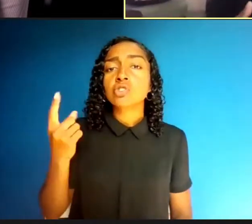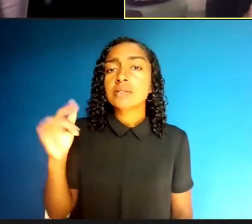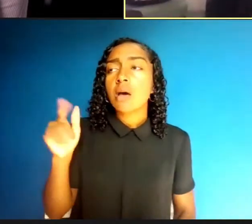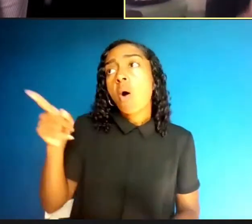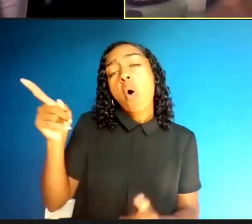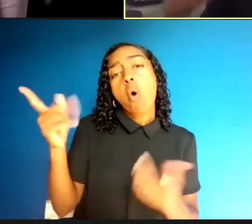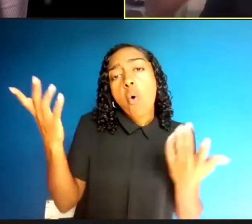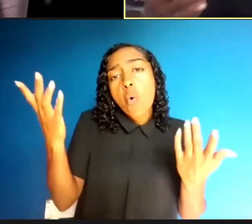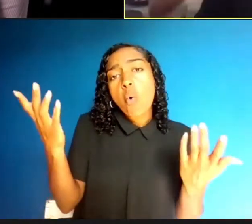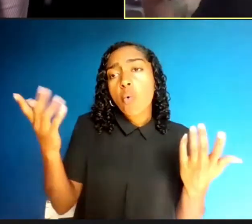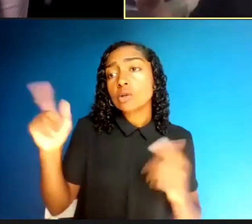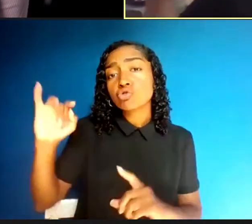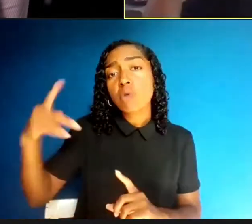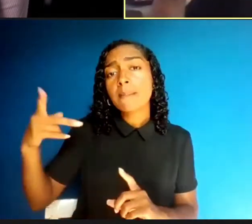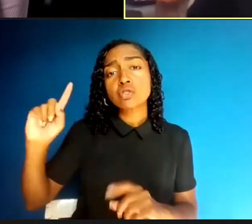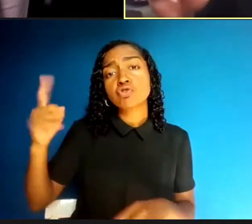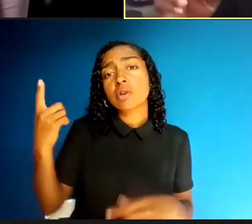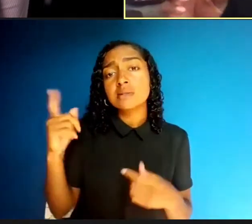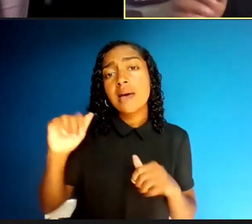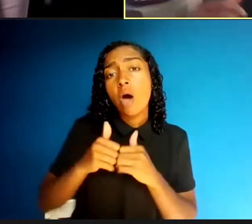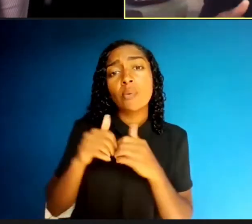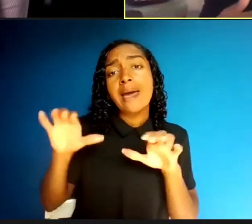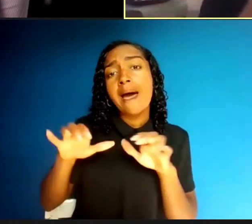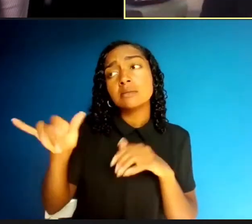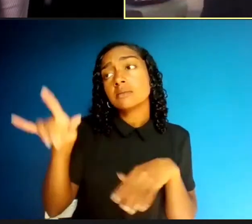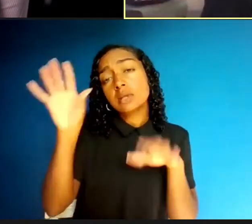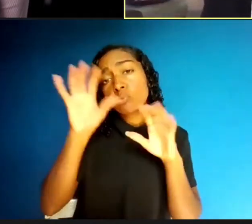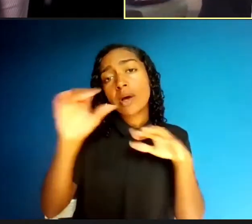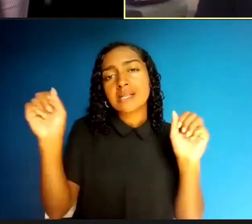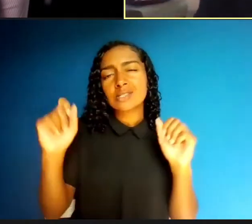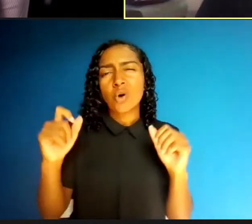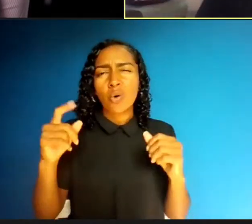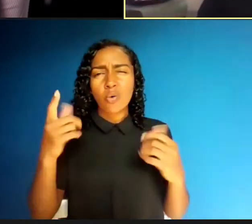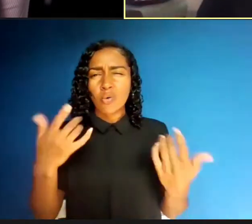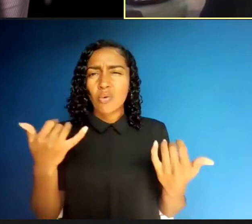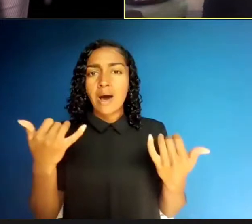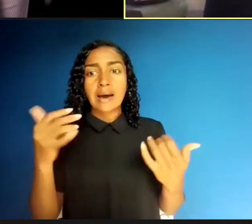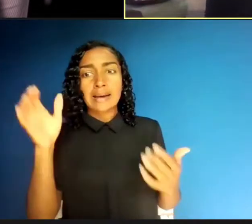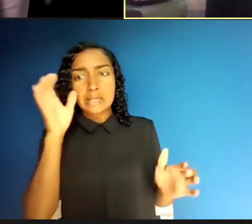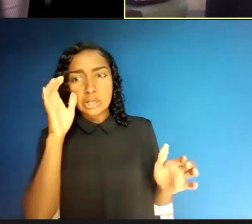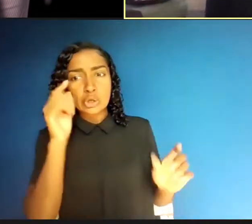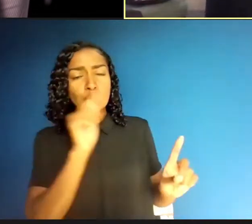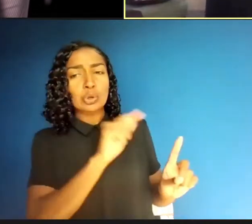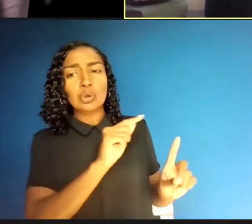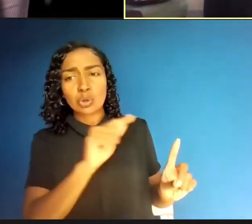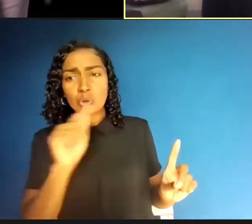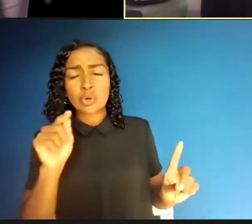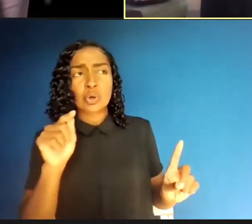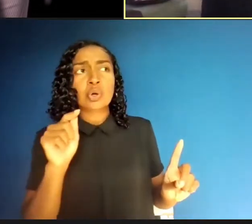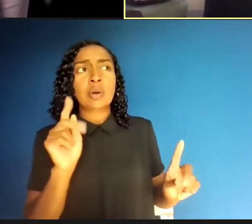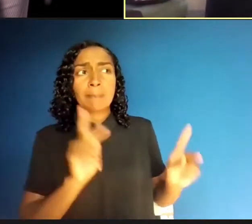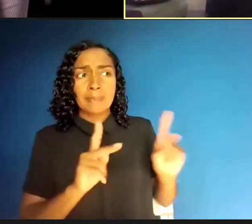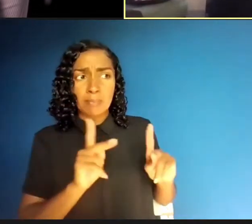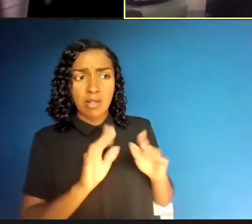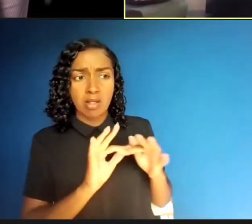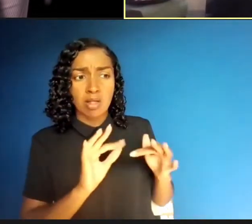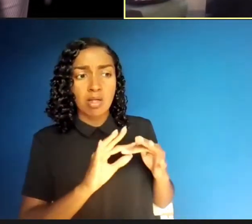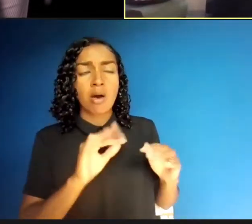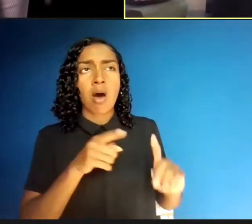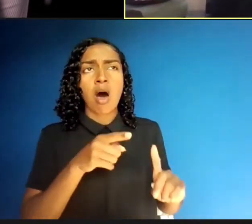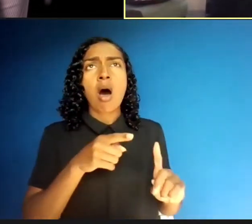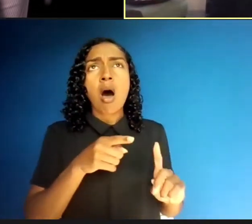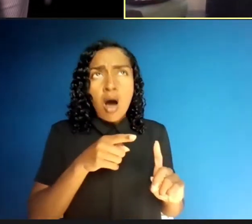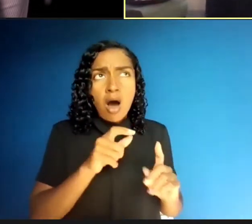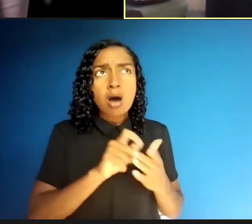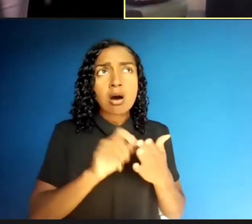me, when I still hear journalists sort of like have this sort of distance of like, and then the president said something that was completely